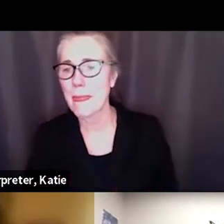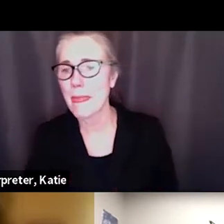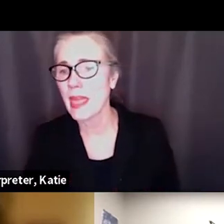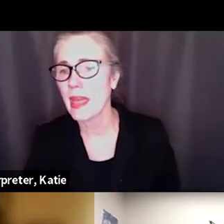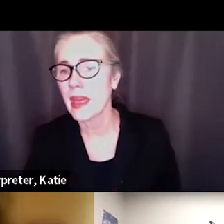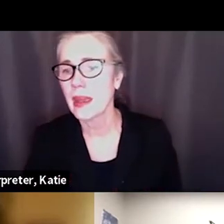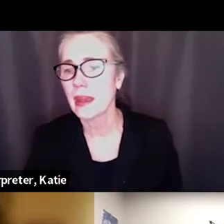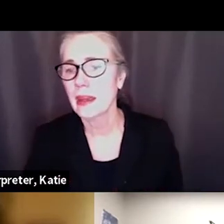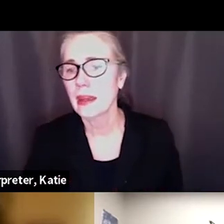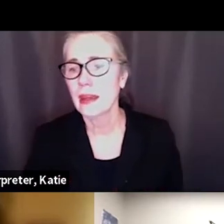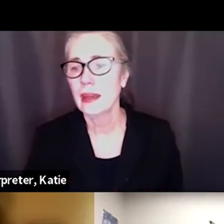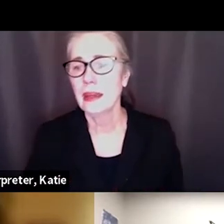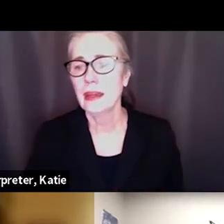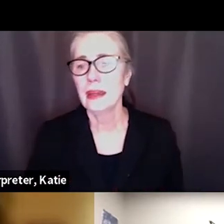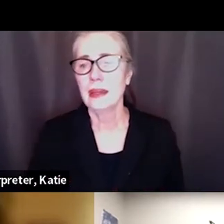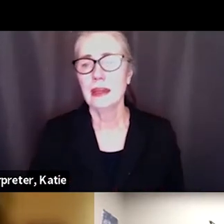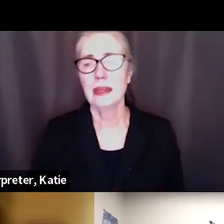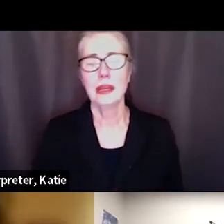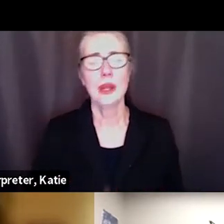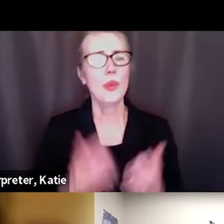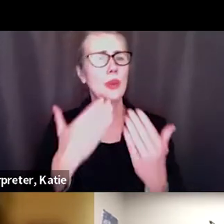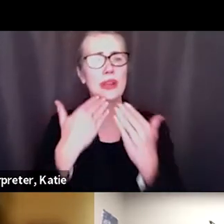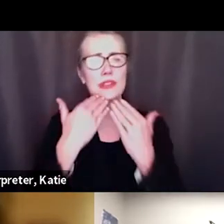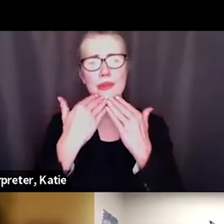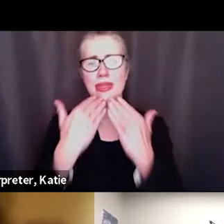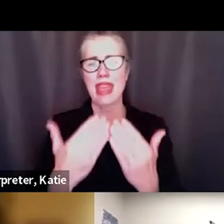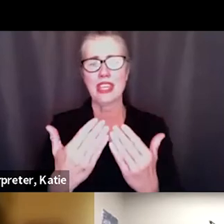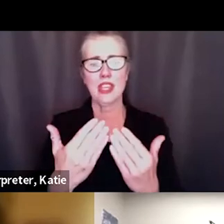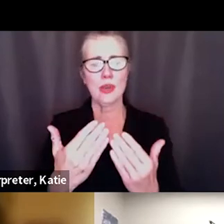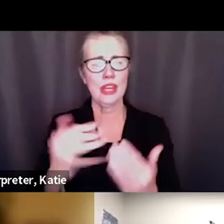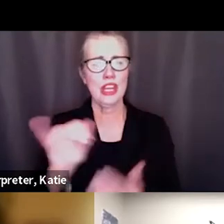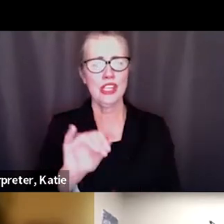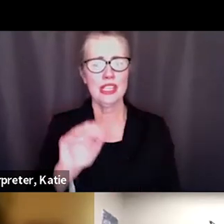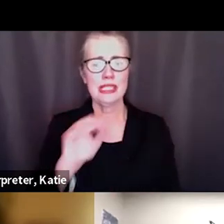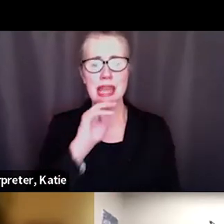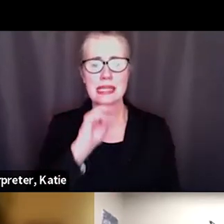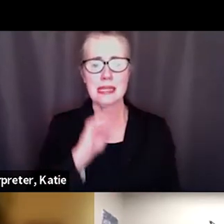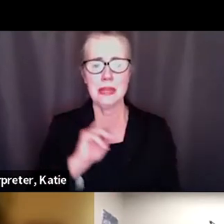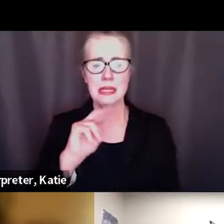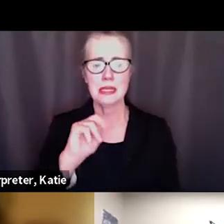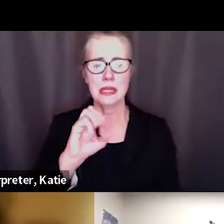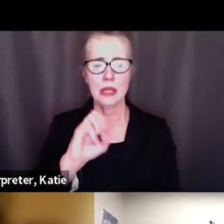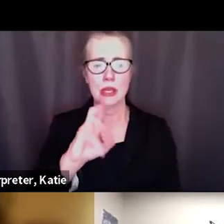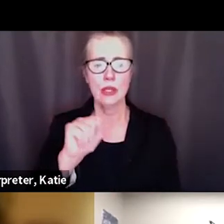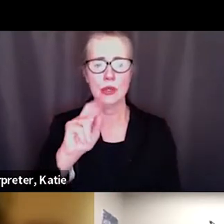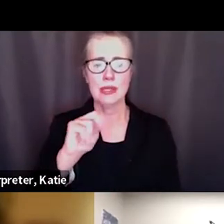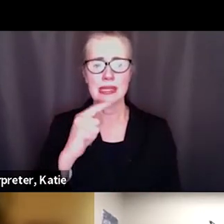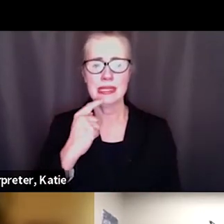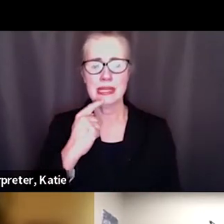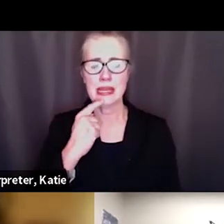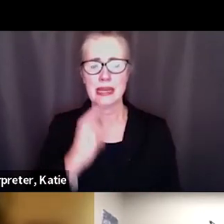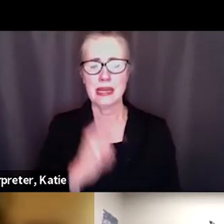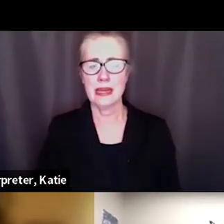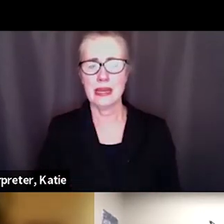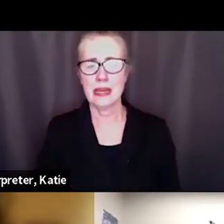as ms newton said we just want to thank you and i just wanted to point out that um